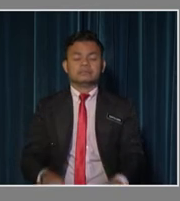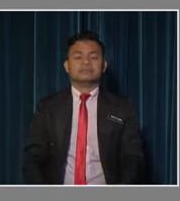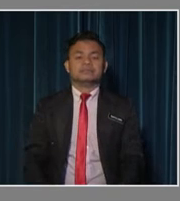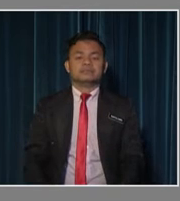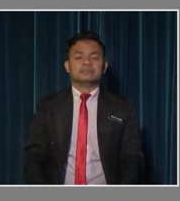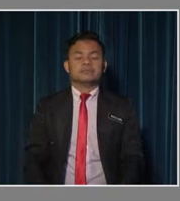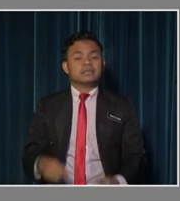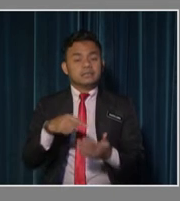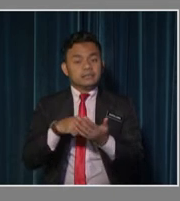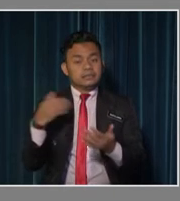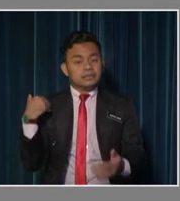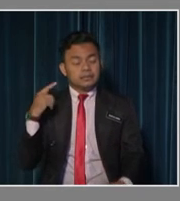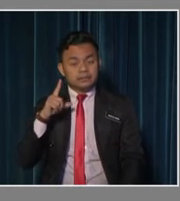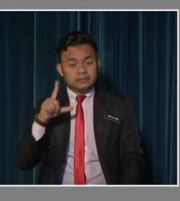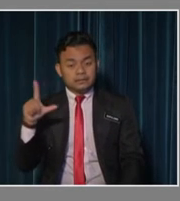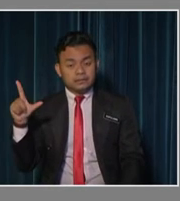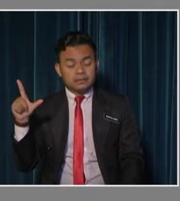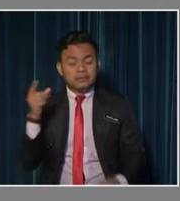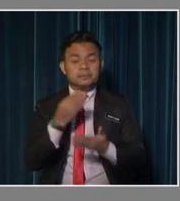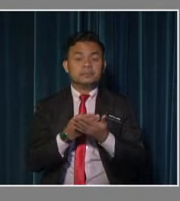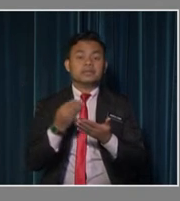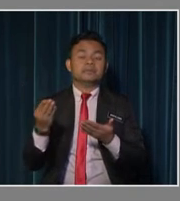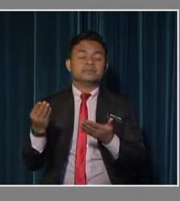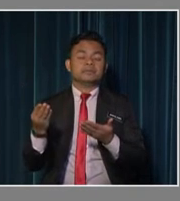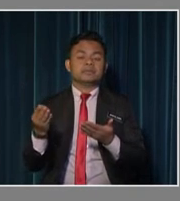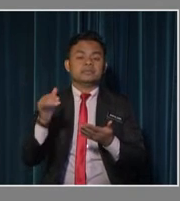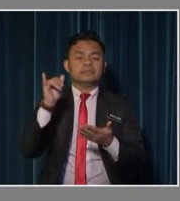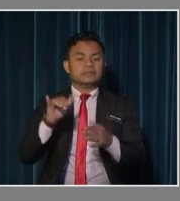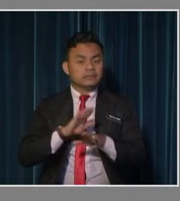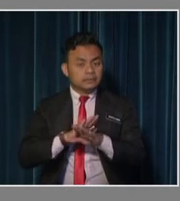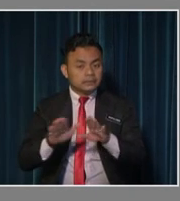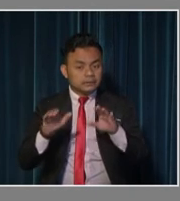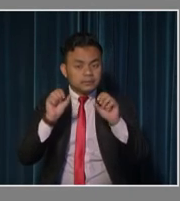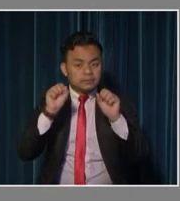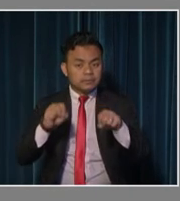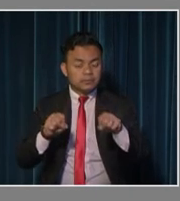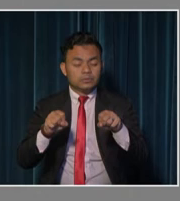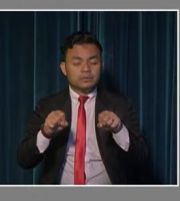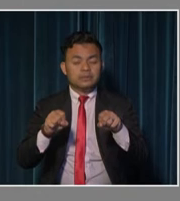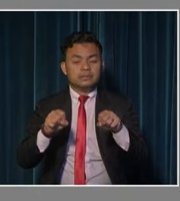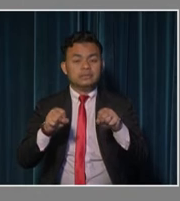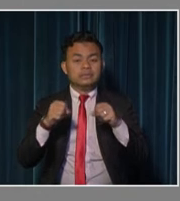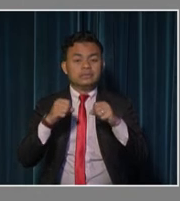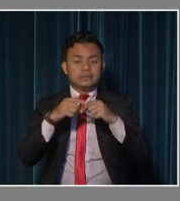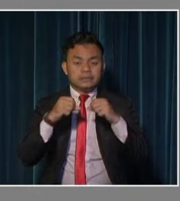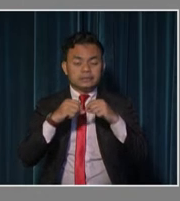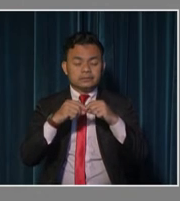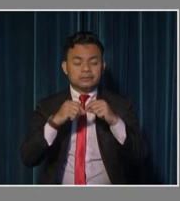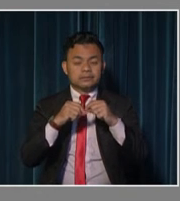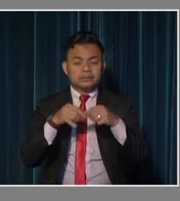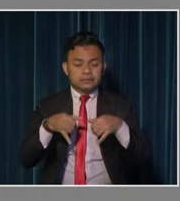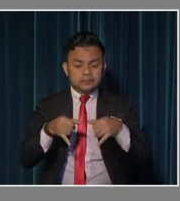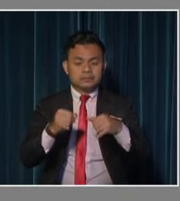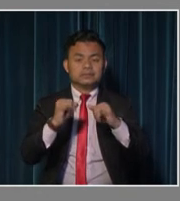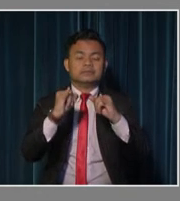An insulator is a material that does not allow electric current to flow through